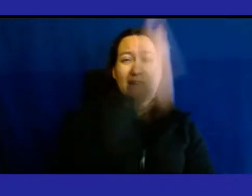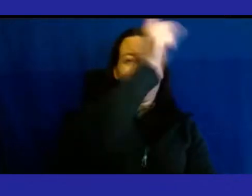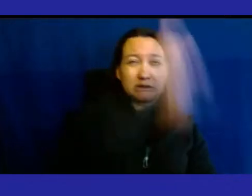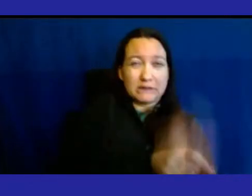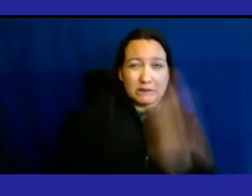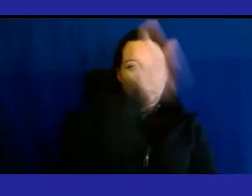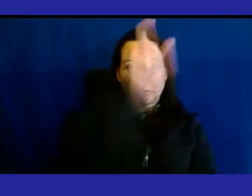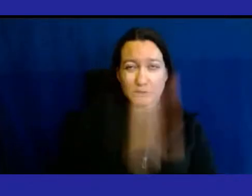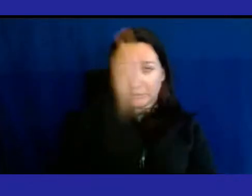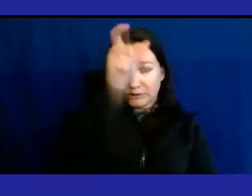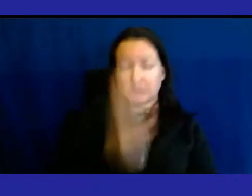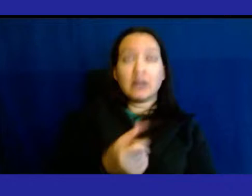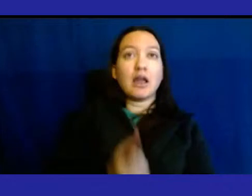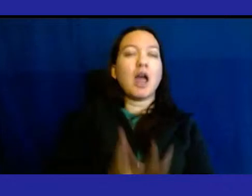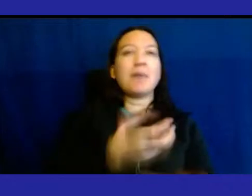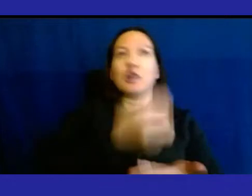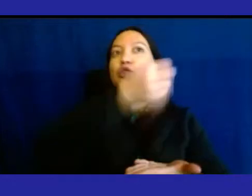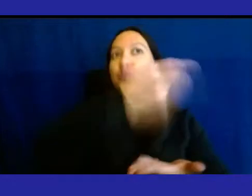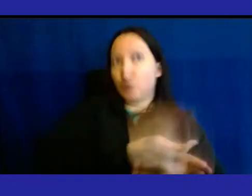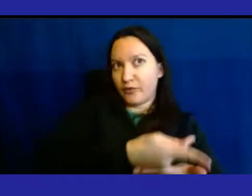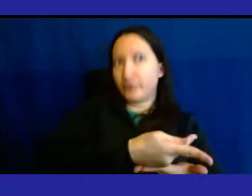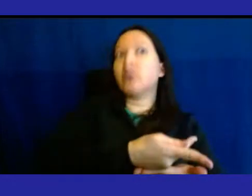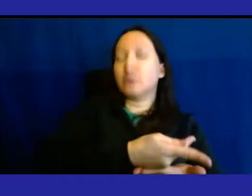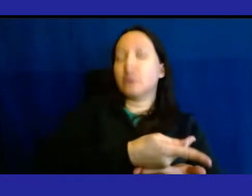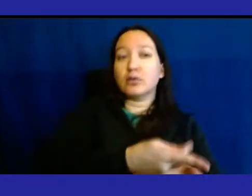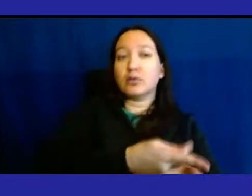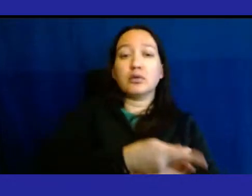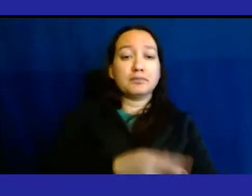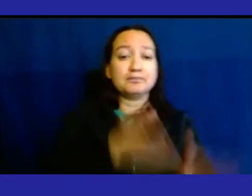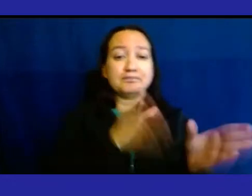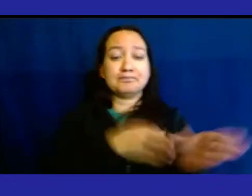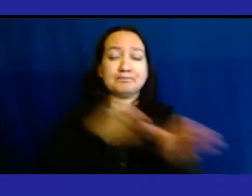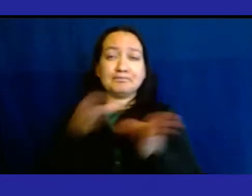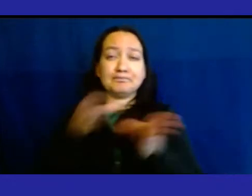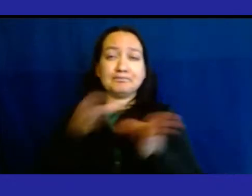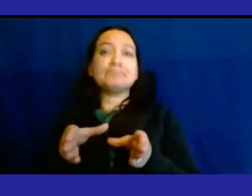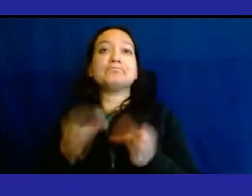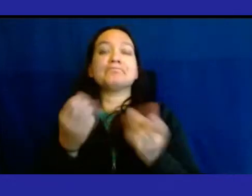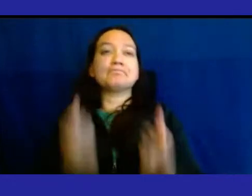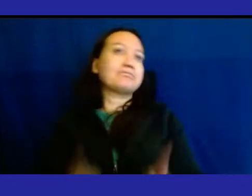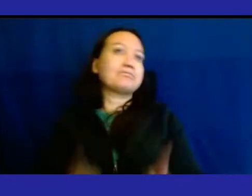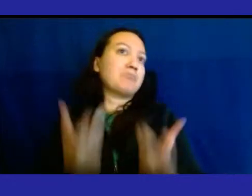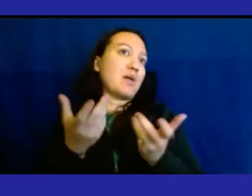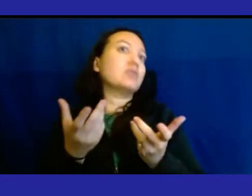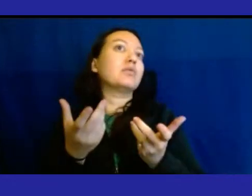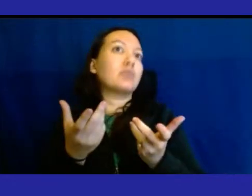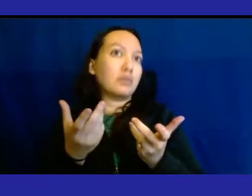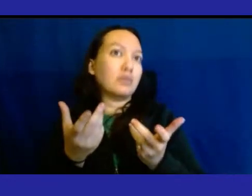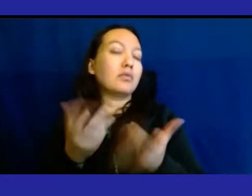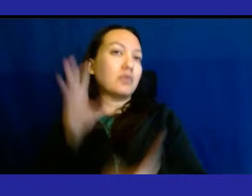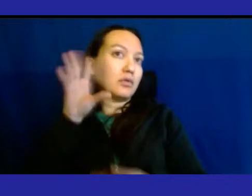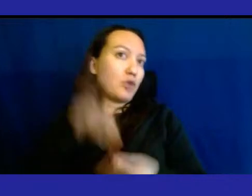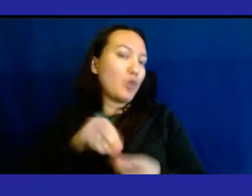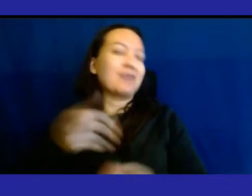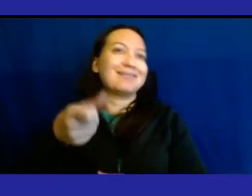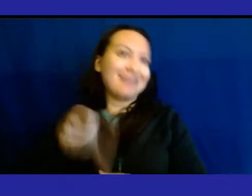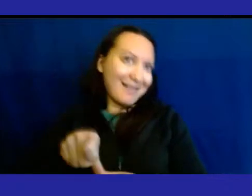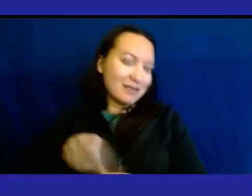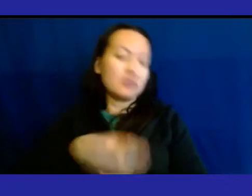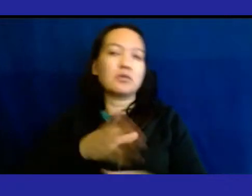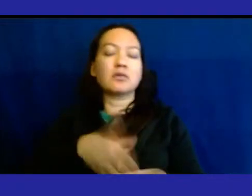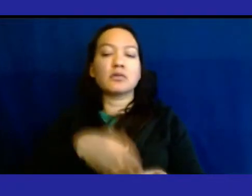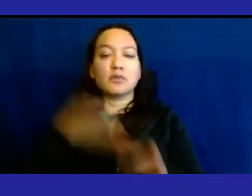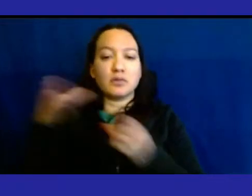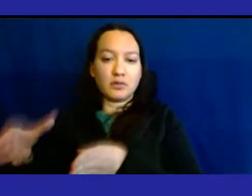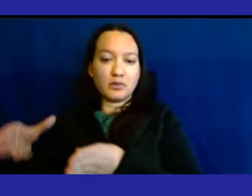reasonable accommodations that were approved. And then the next category is the total number that were denied.